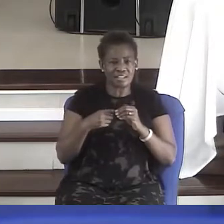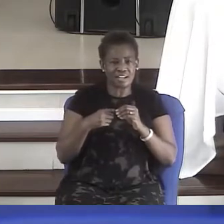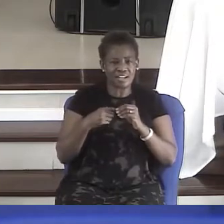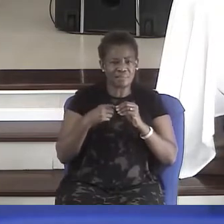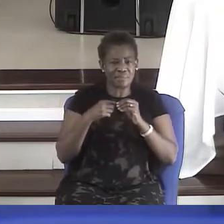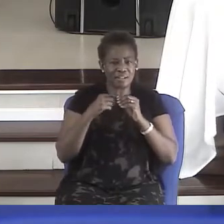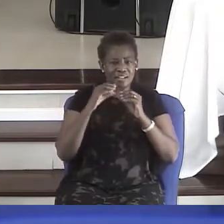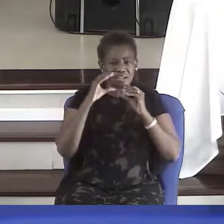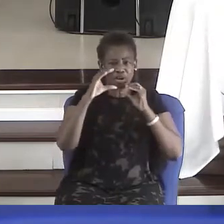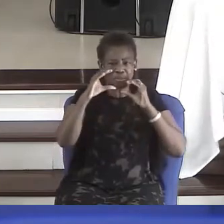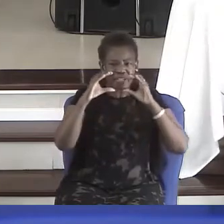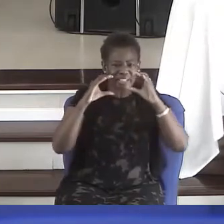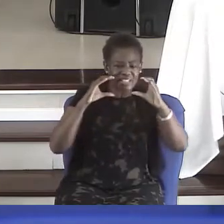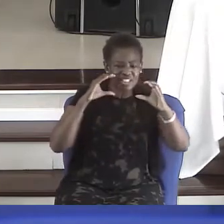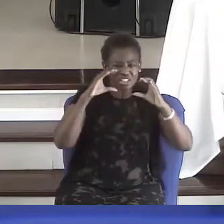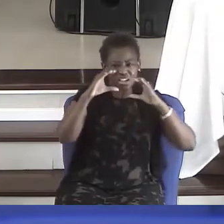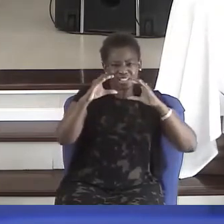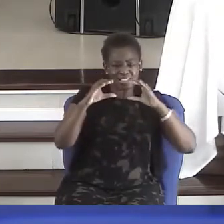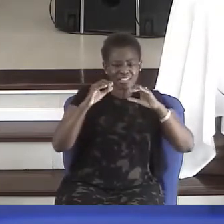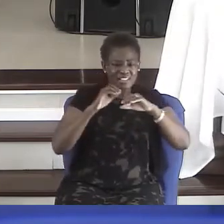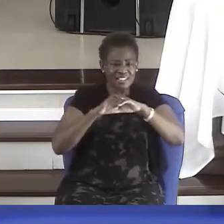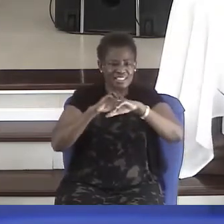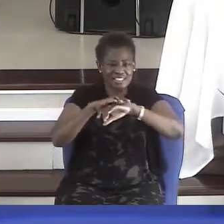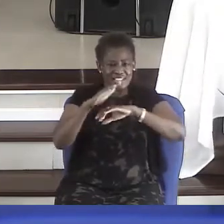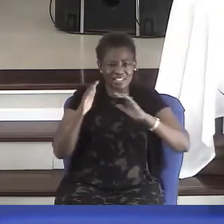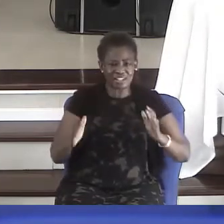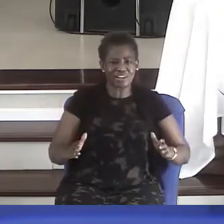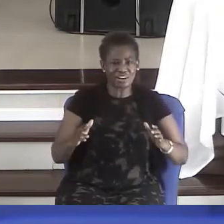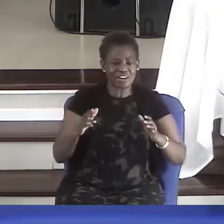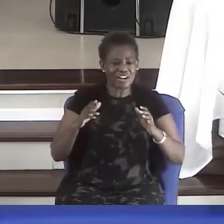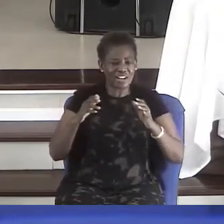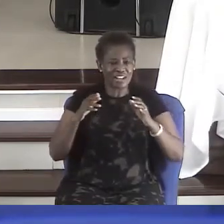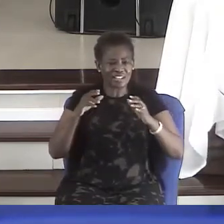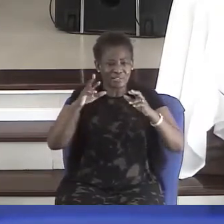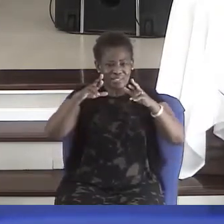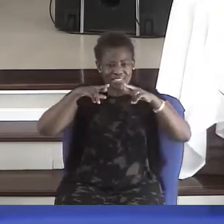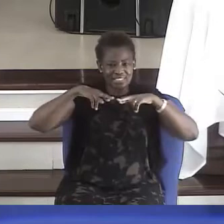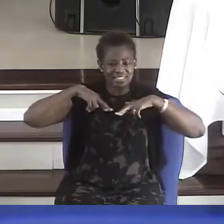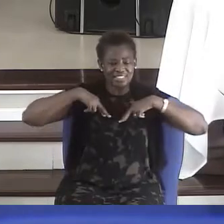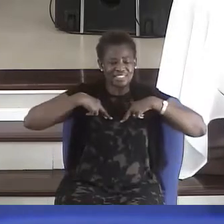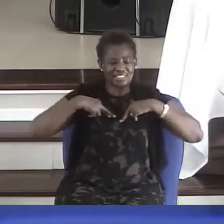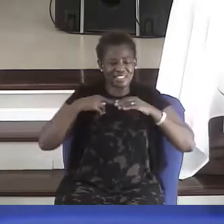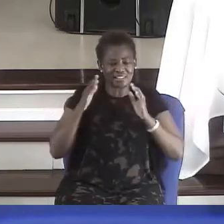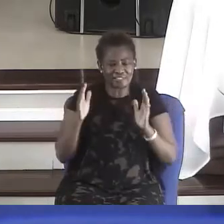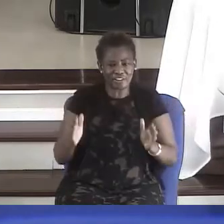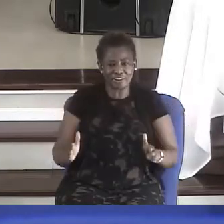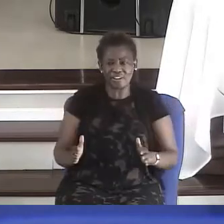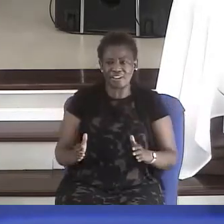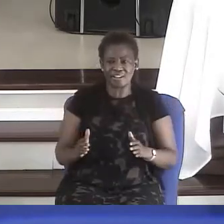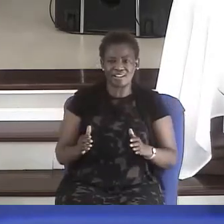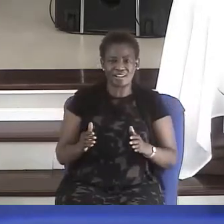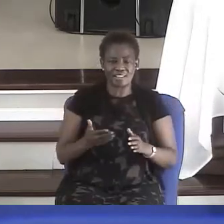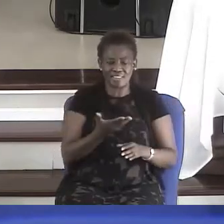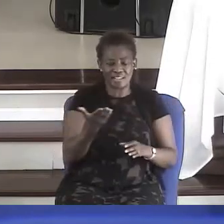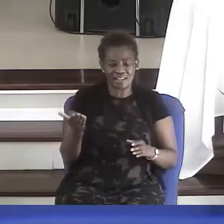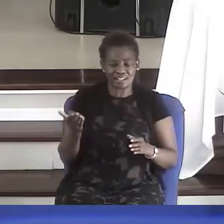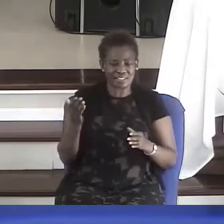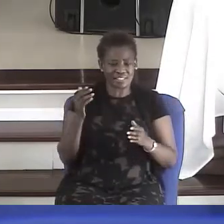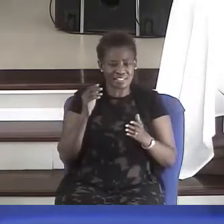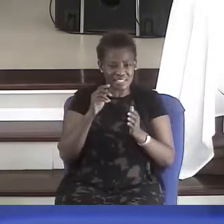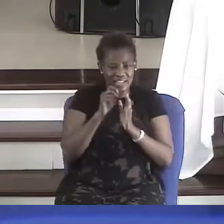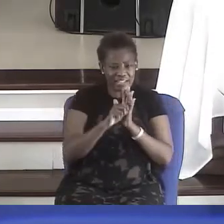And there are times when you're just going to have to ensure that you stop, you look, and you listen